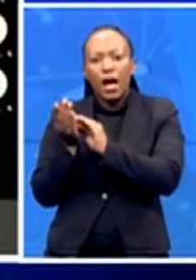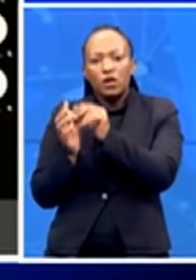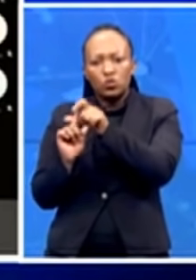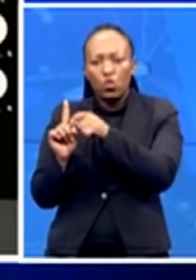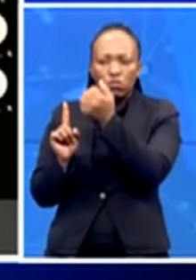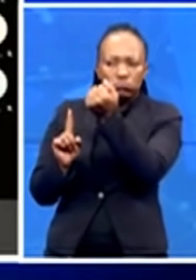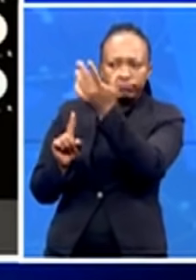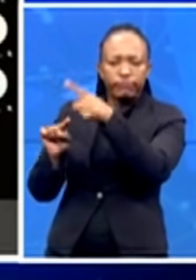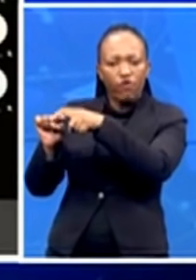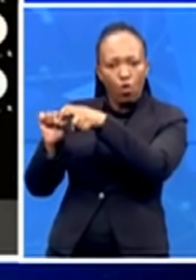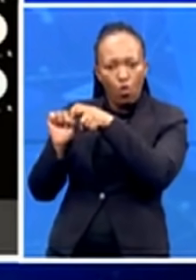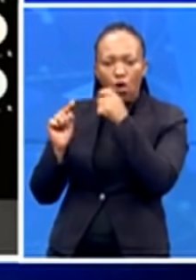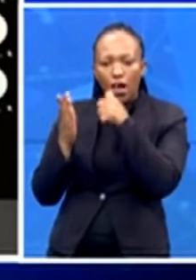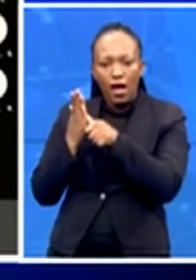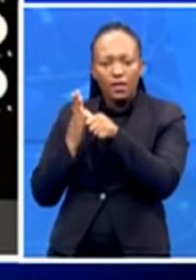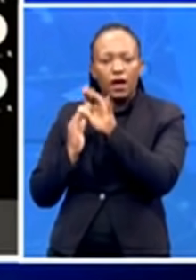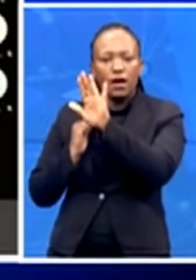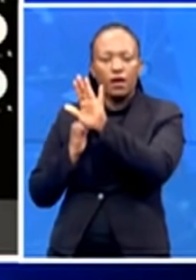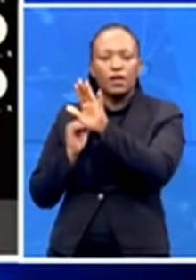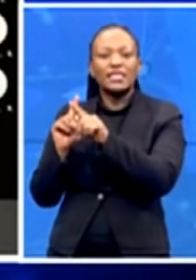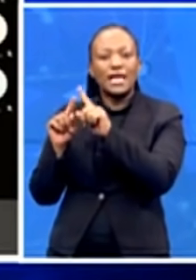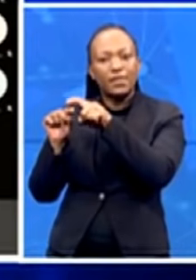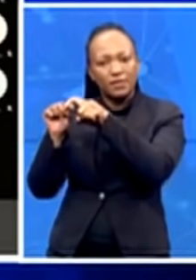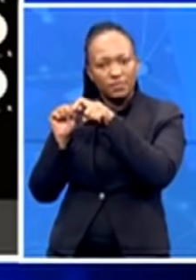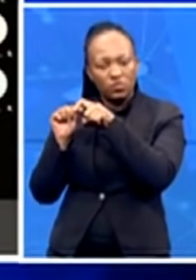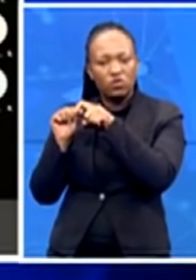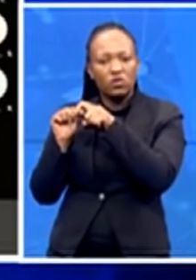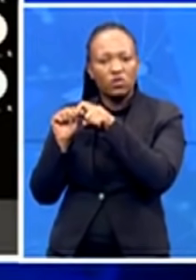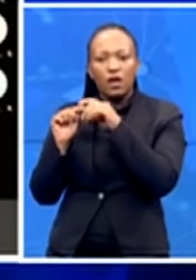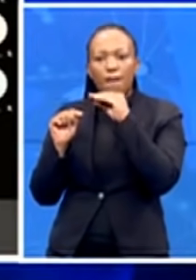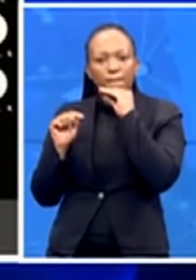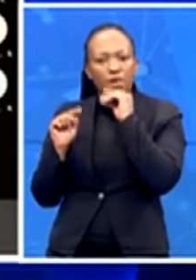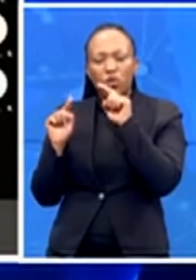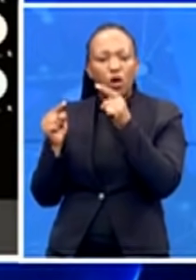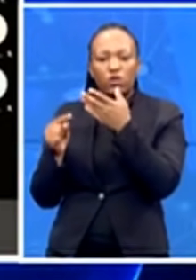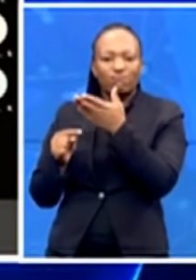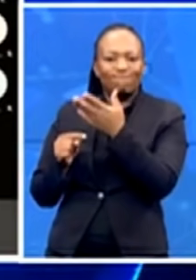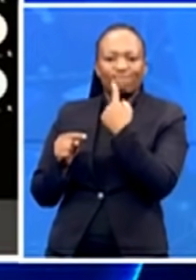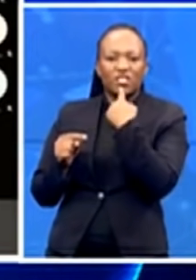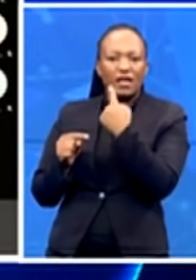of Mr. Magashule cannot also then be set aside on this ground.